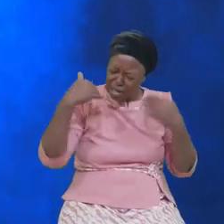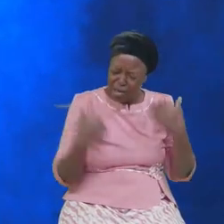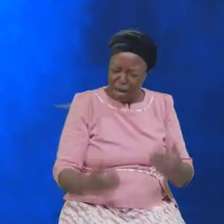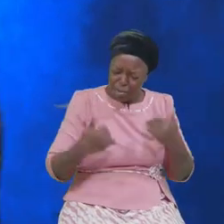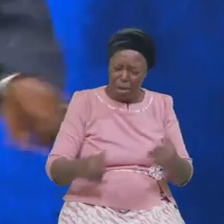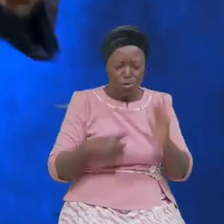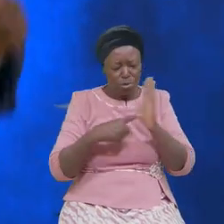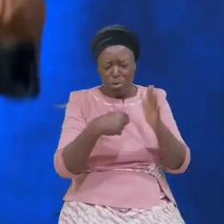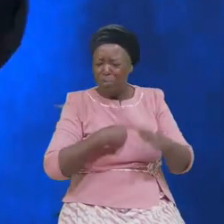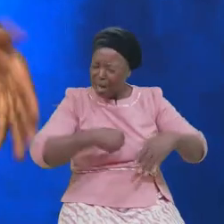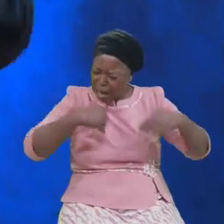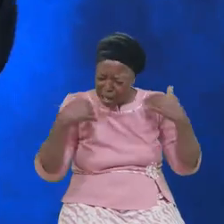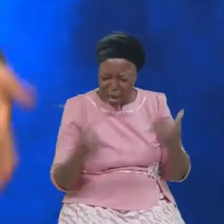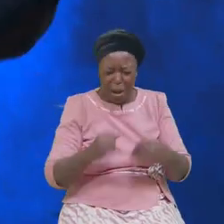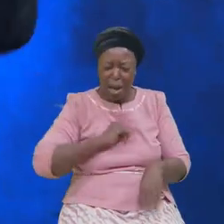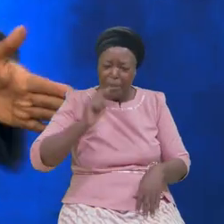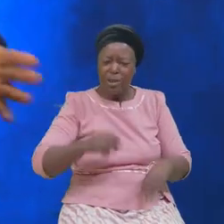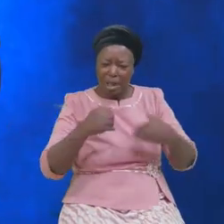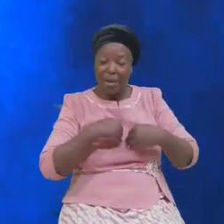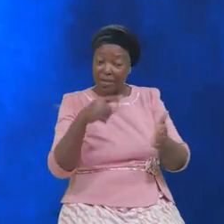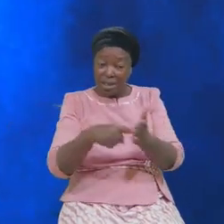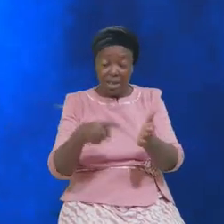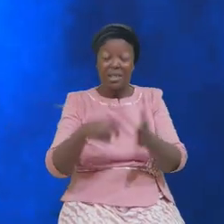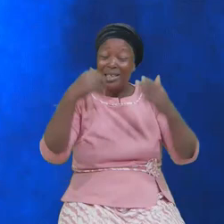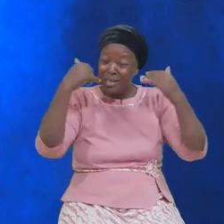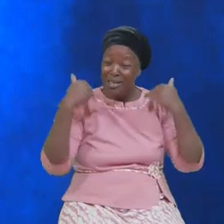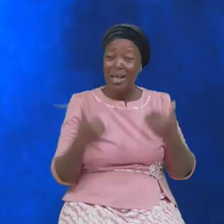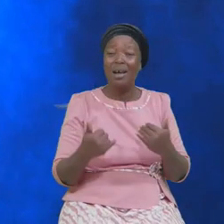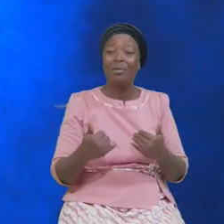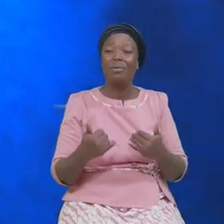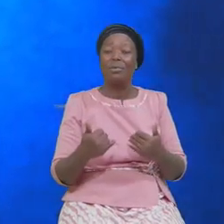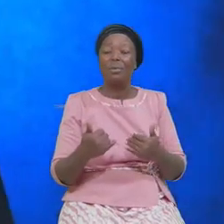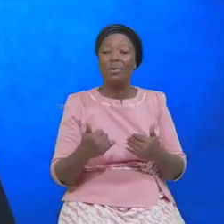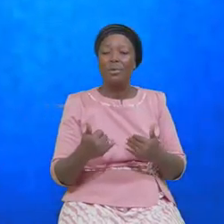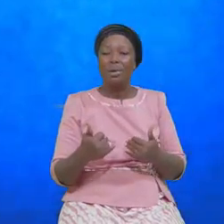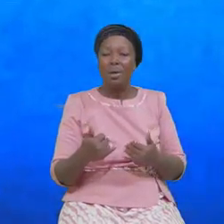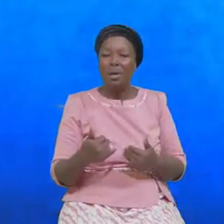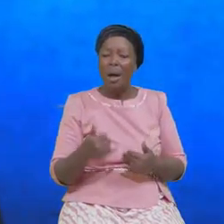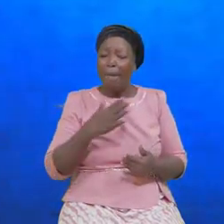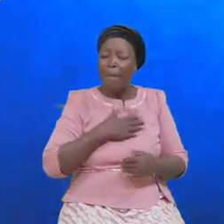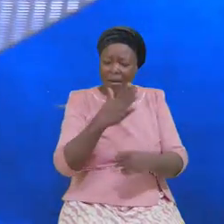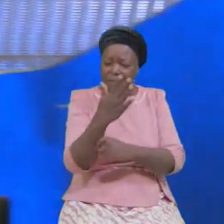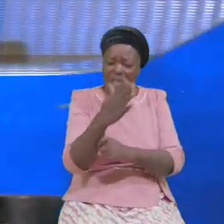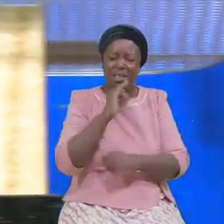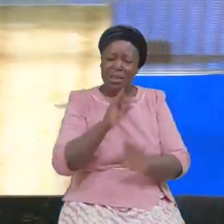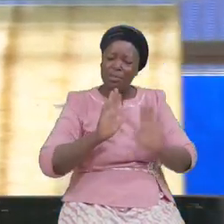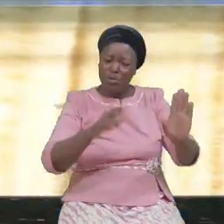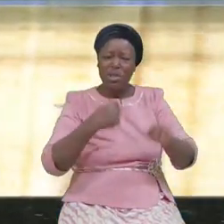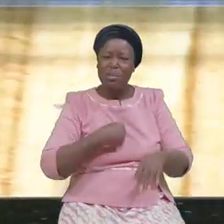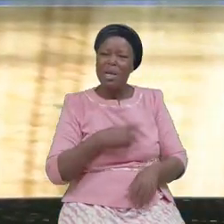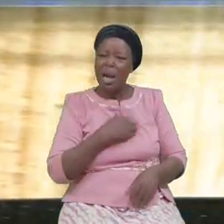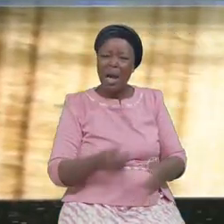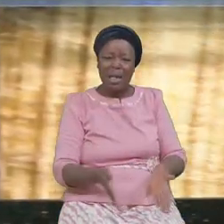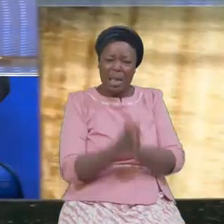Show me. I must have this now. My flesh is pushing me. And